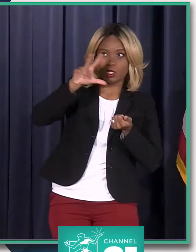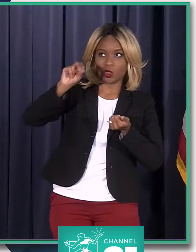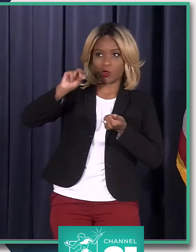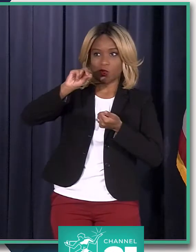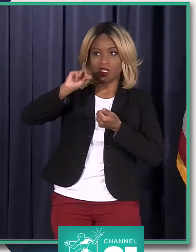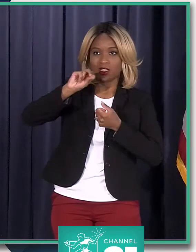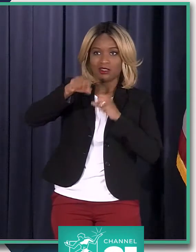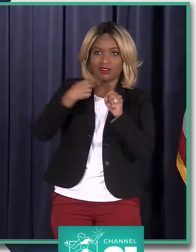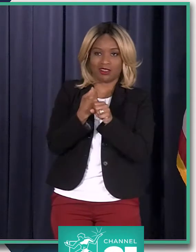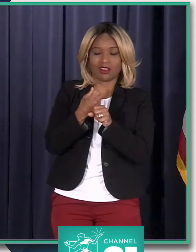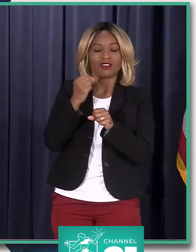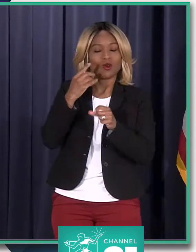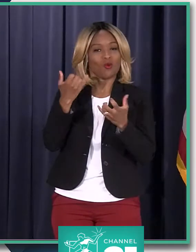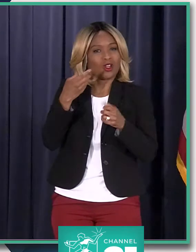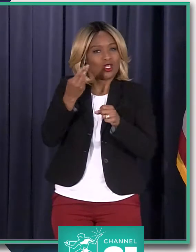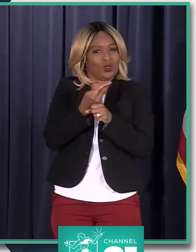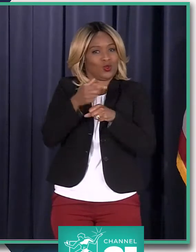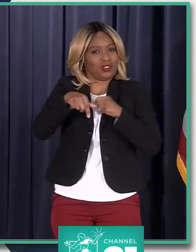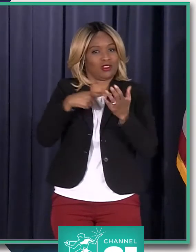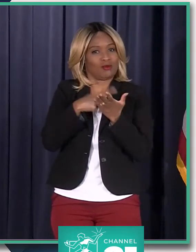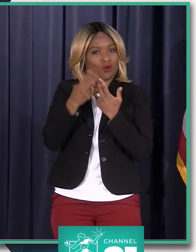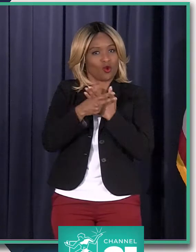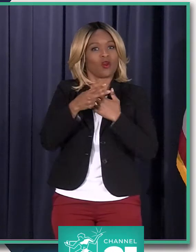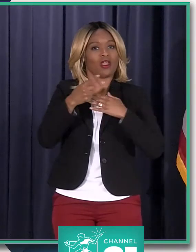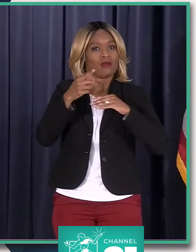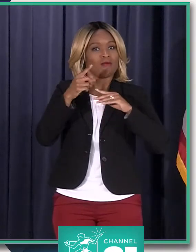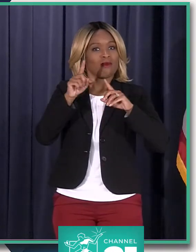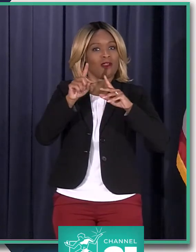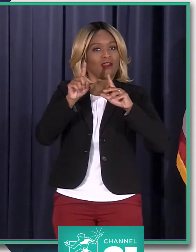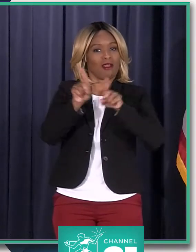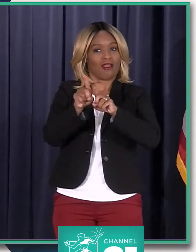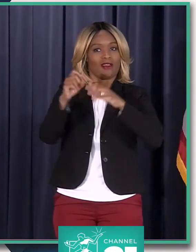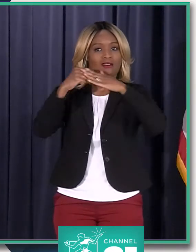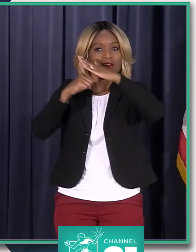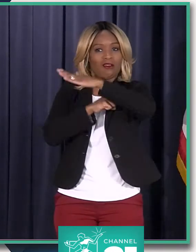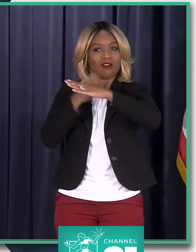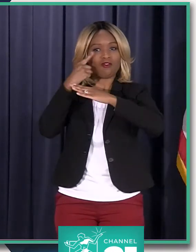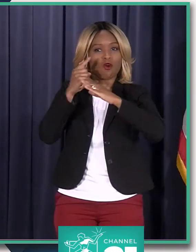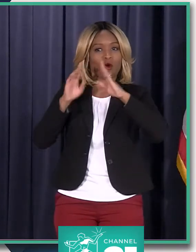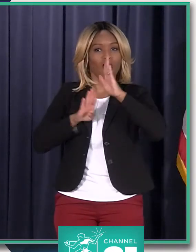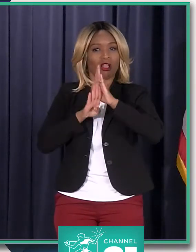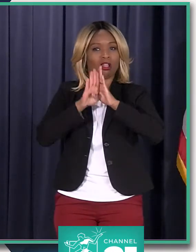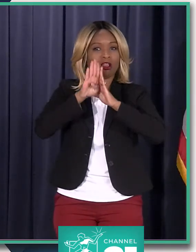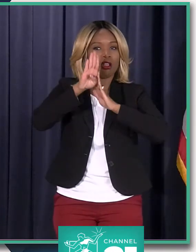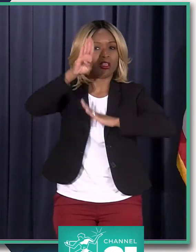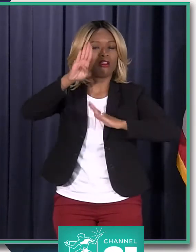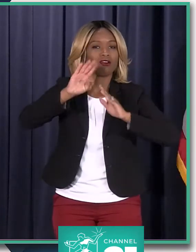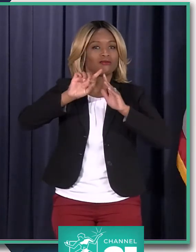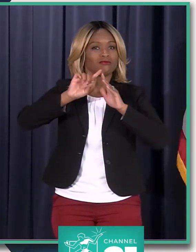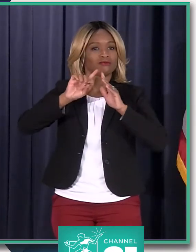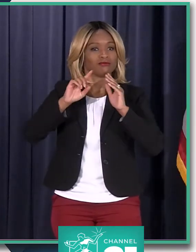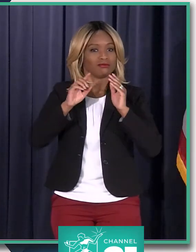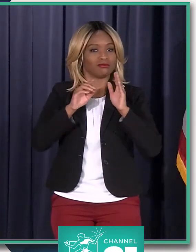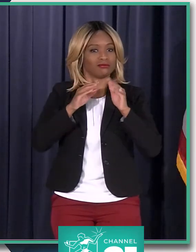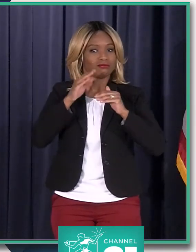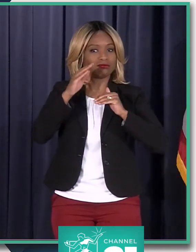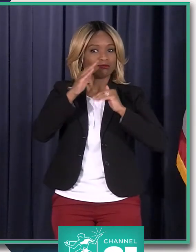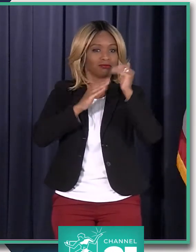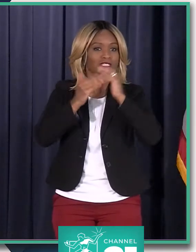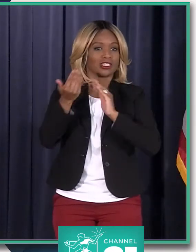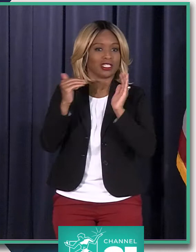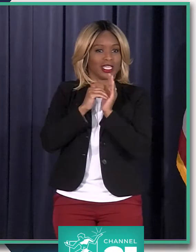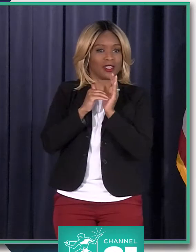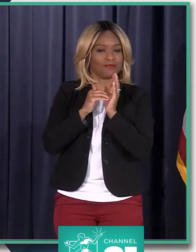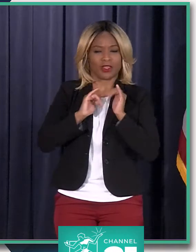to rebuild Detroit's tradition of home ownership. Now, how can we do this without raising taxes?